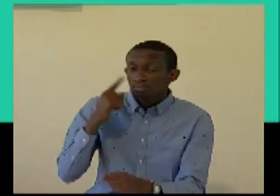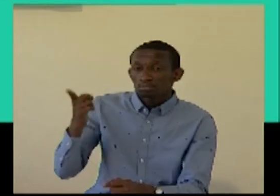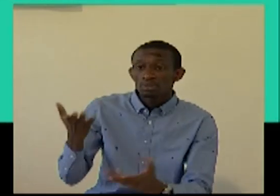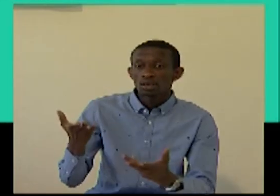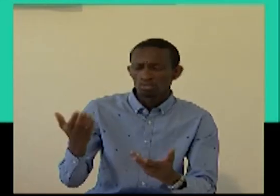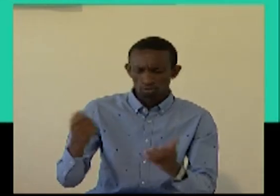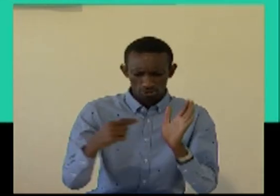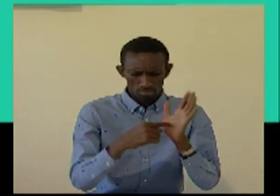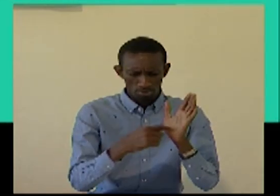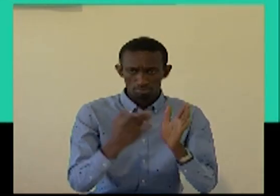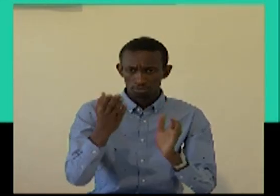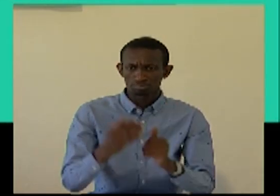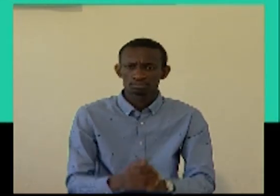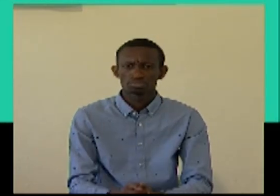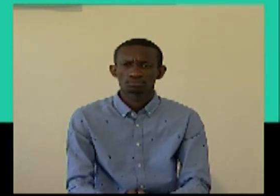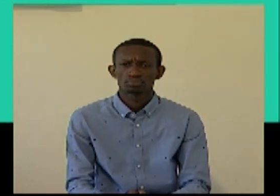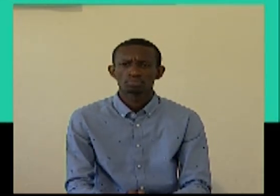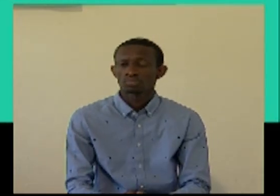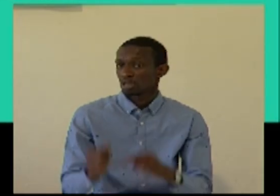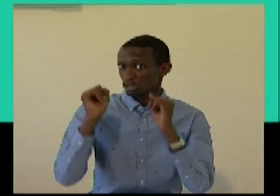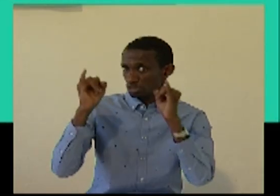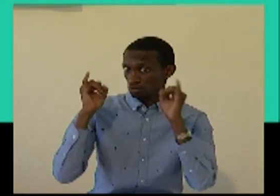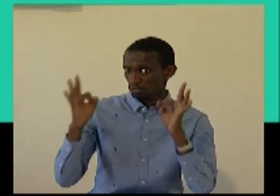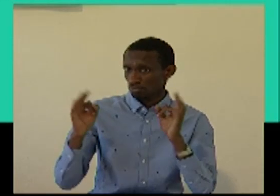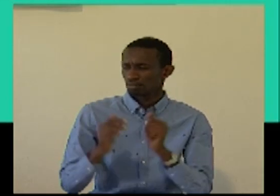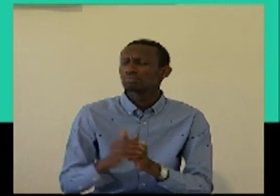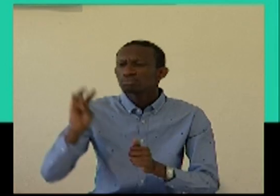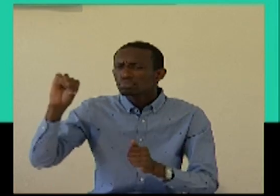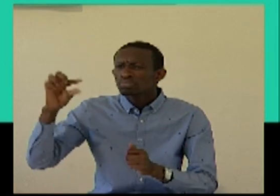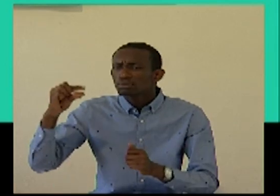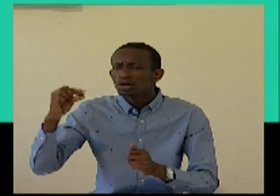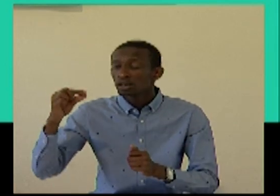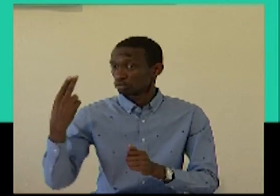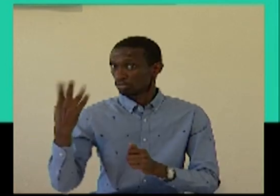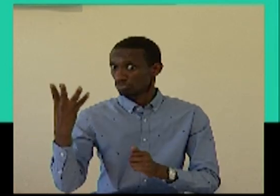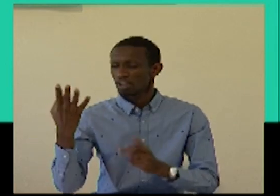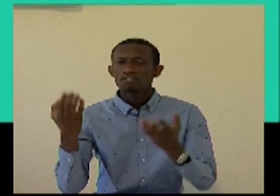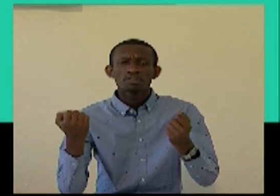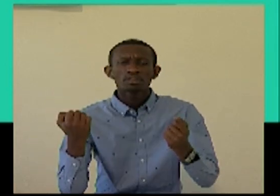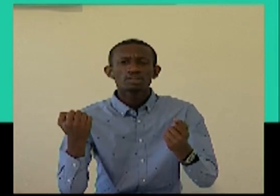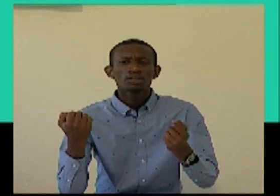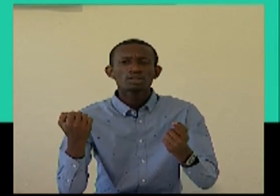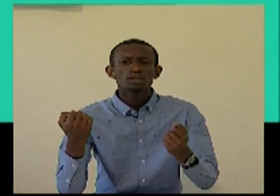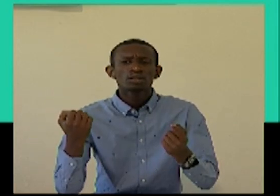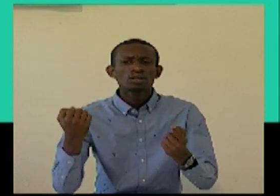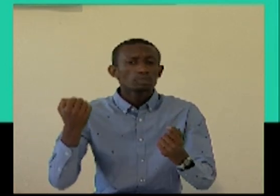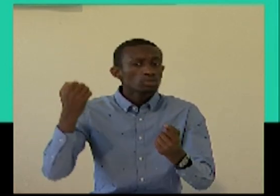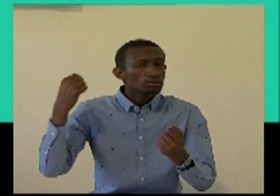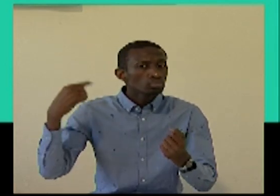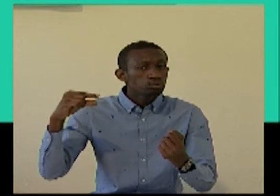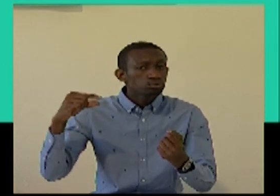here we have the example. If magnesium 24 has 24 grams, it means that for the same number